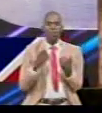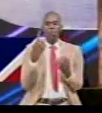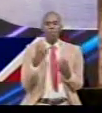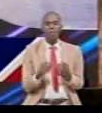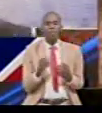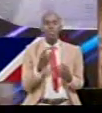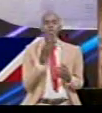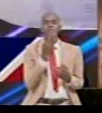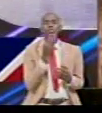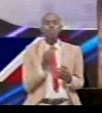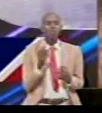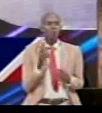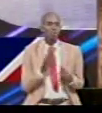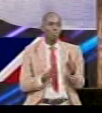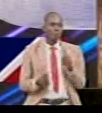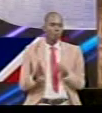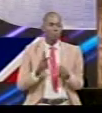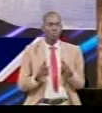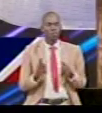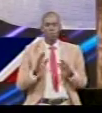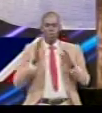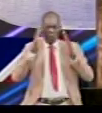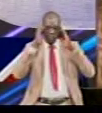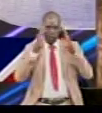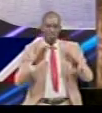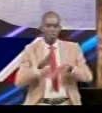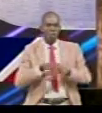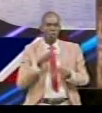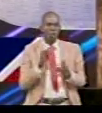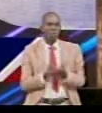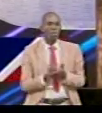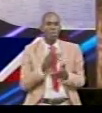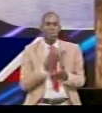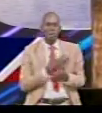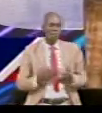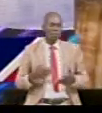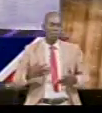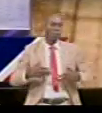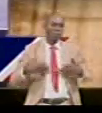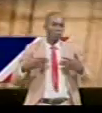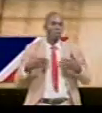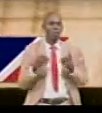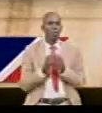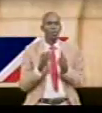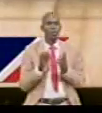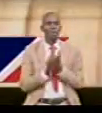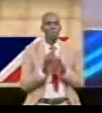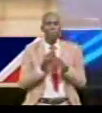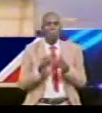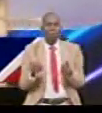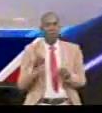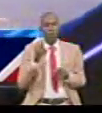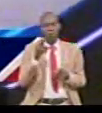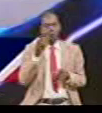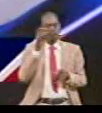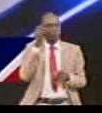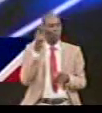people dissented on that and they gloried in that. But you understand? They